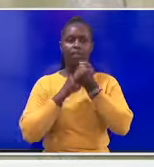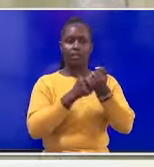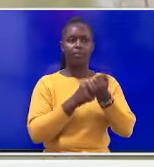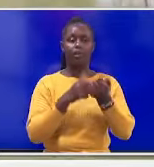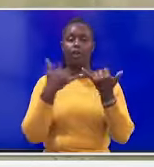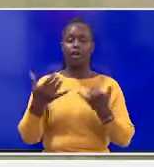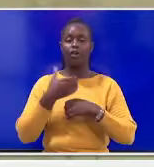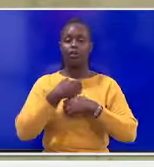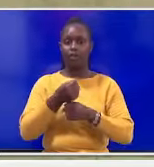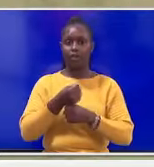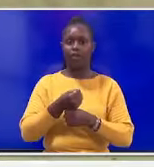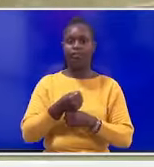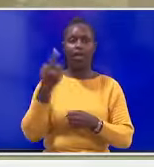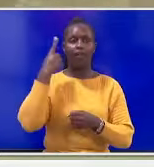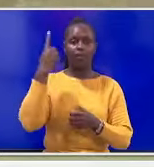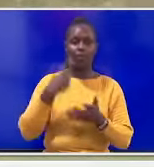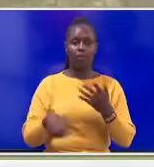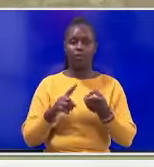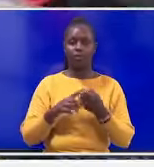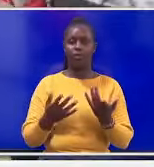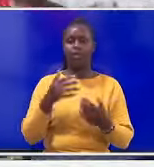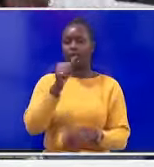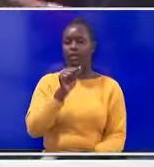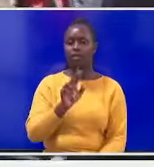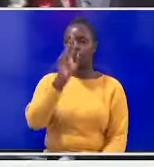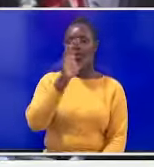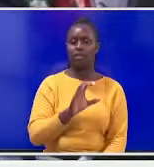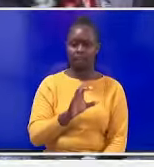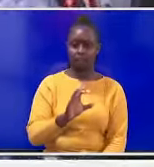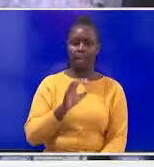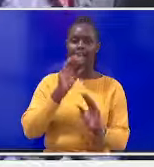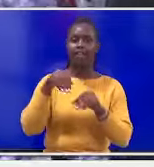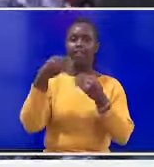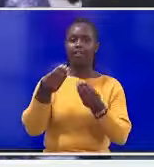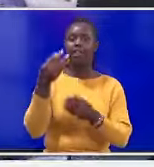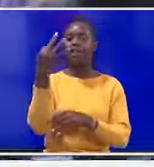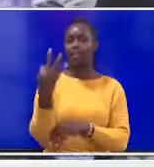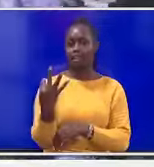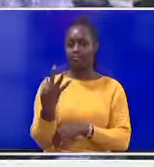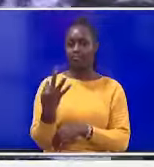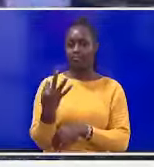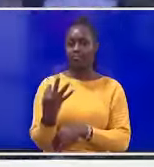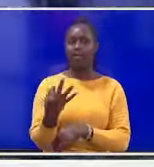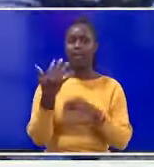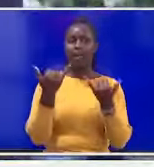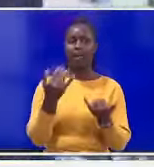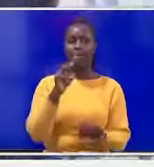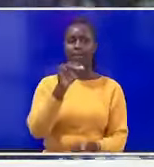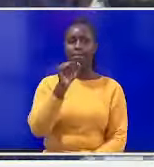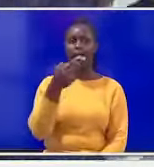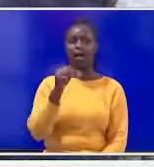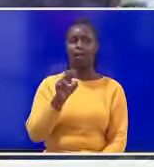is confident of causing an upset in the AUC race, given the three candidates, Mahamud Yusuf of